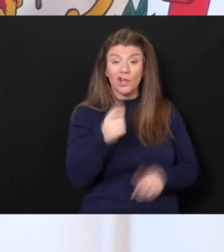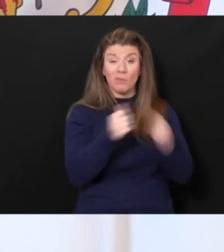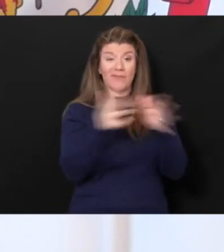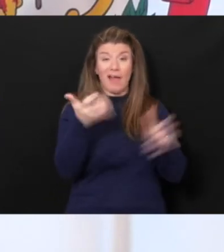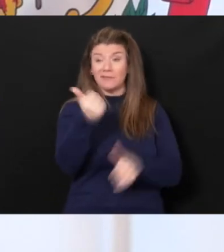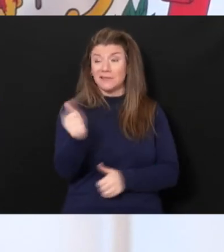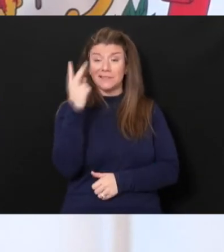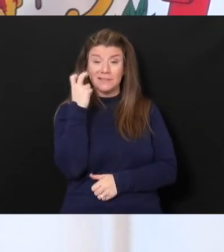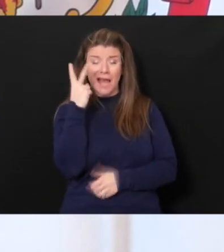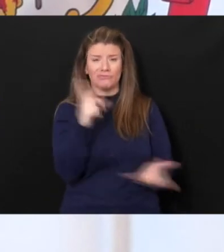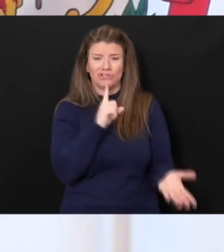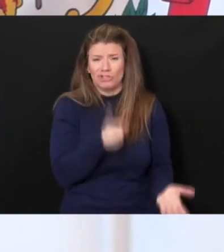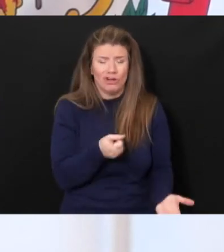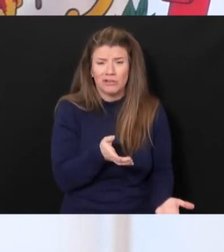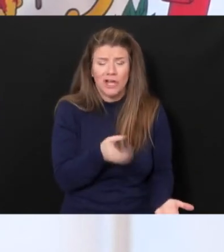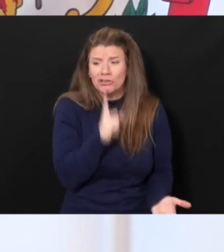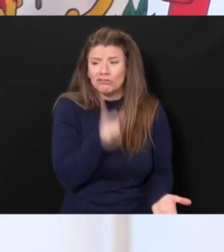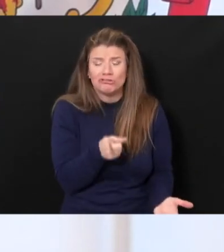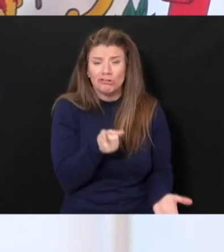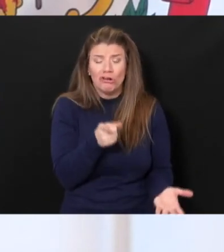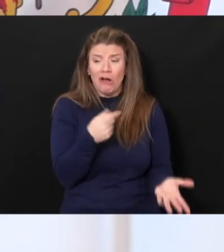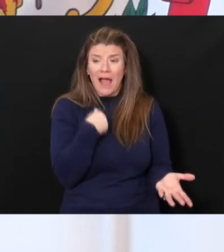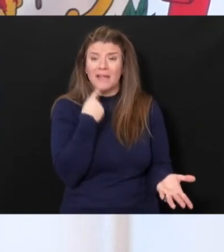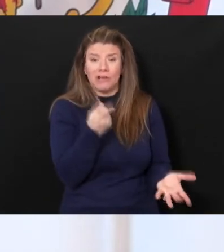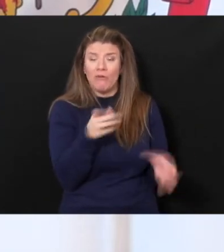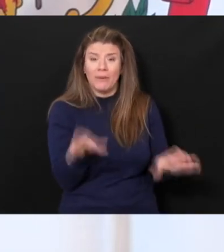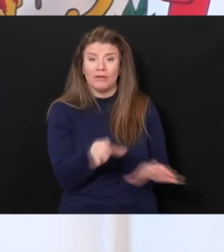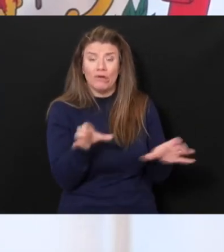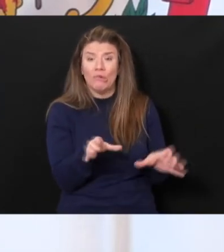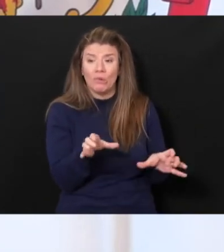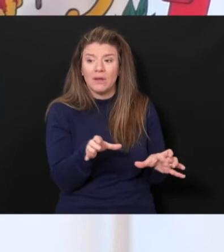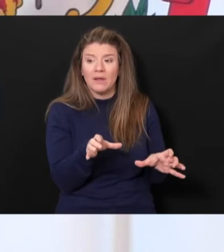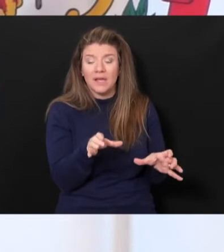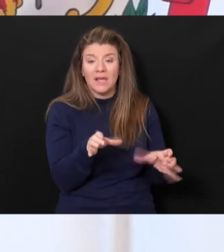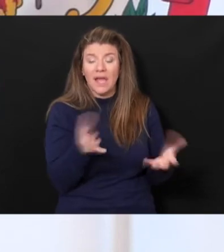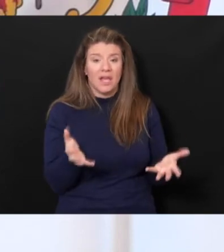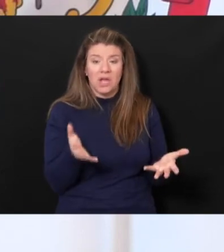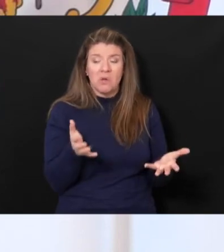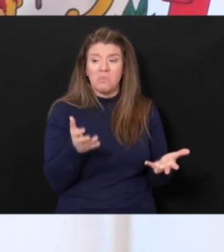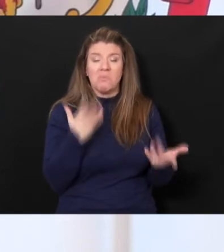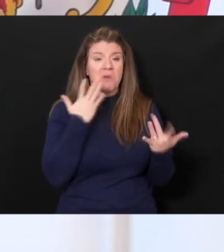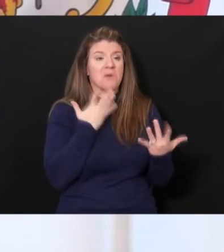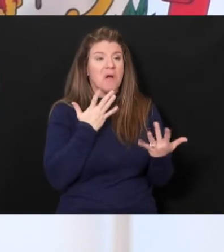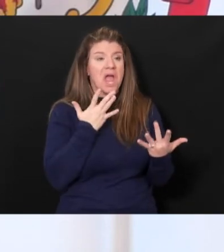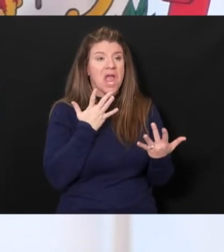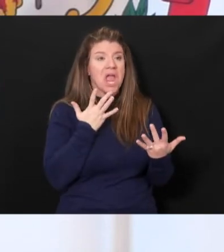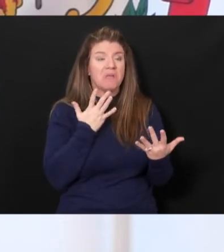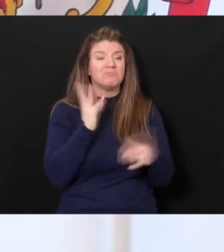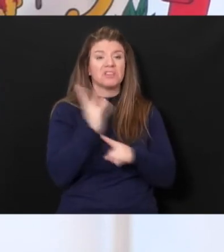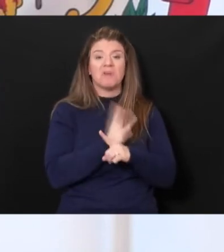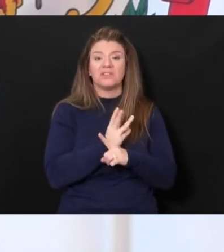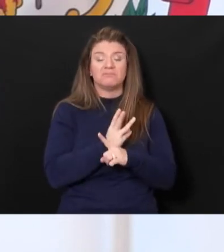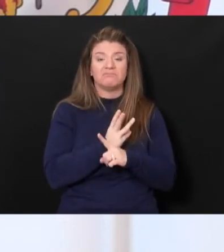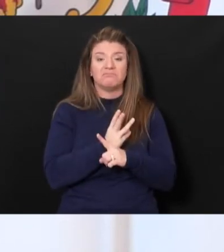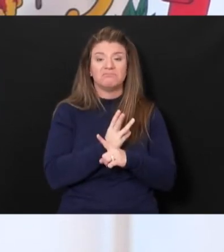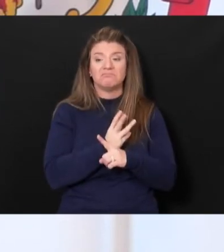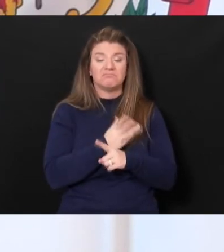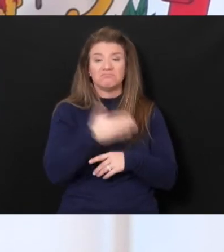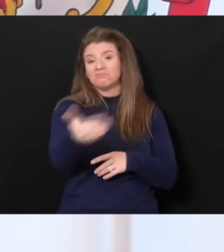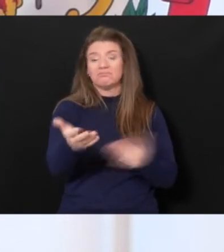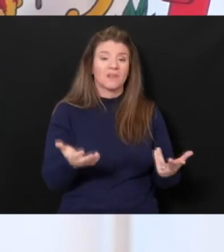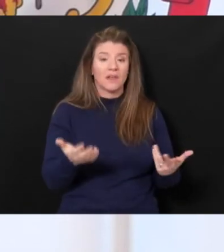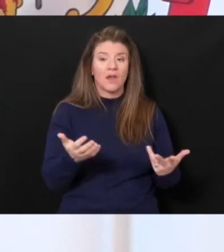question, you know, sure, I'll tell you what we can do. We can just wait another 6 months and we can go